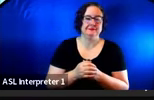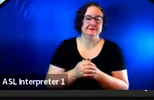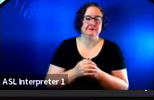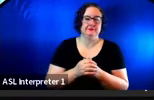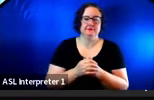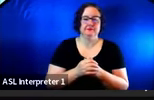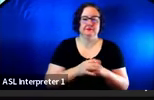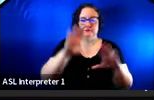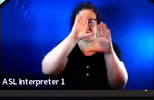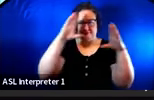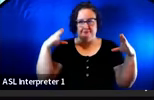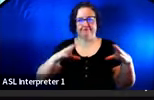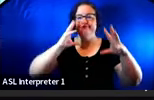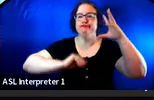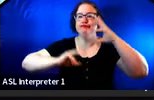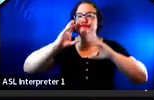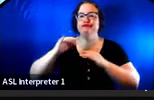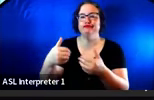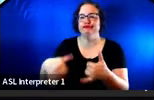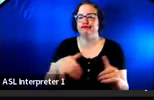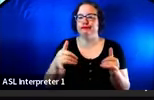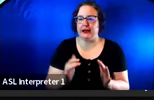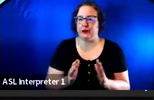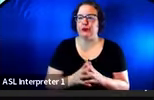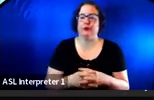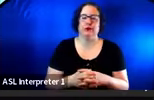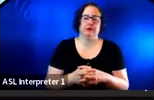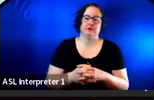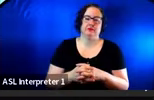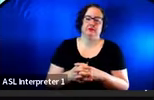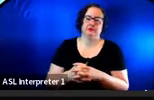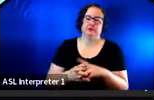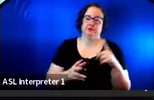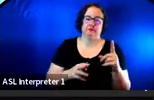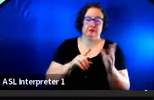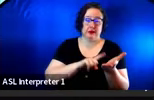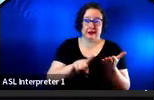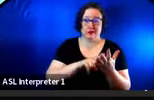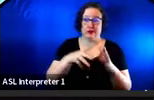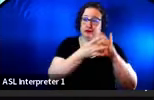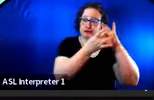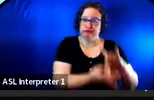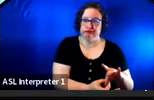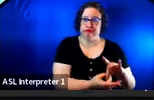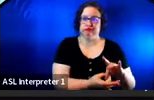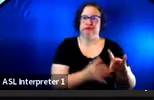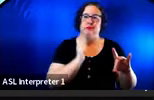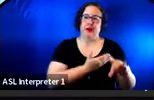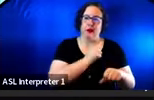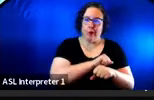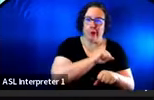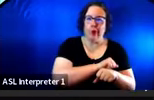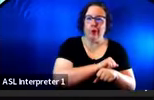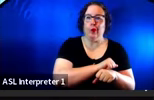really focuses on these player experiences. This research is grounded in our work on one side of our